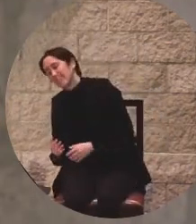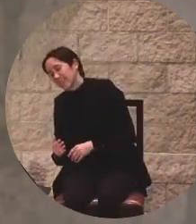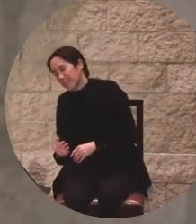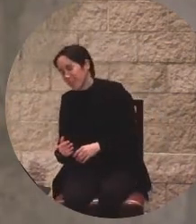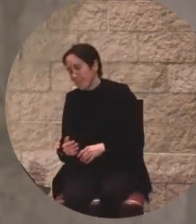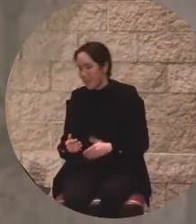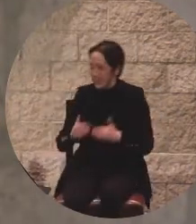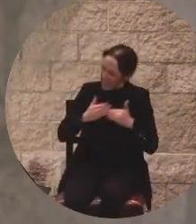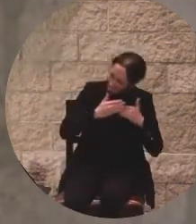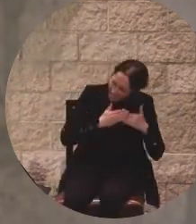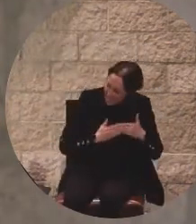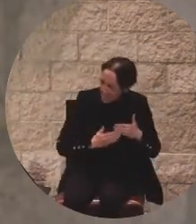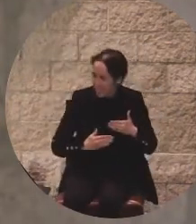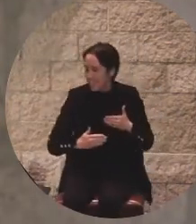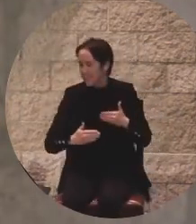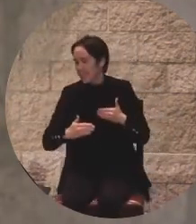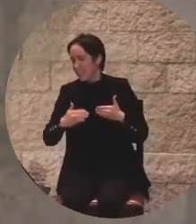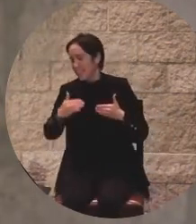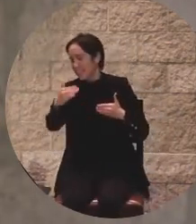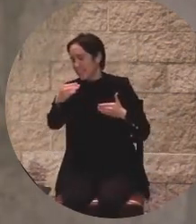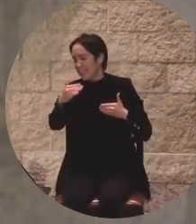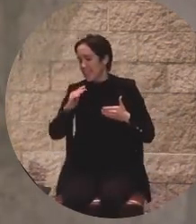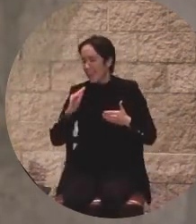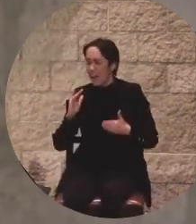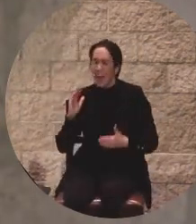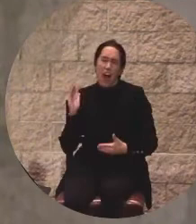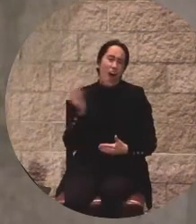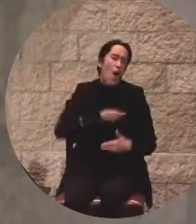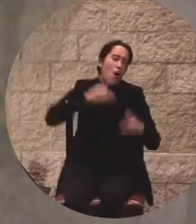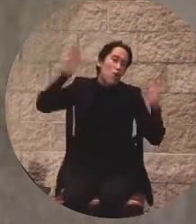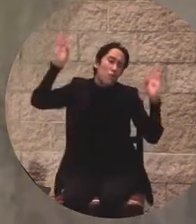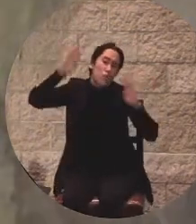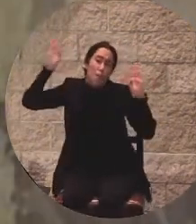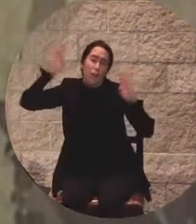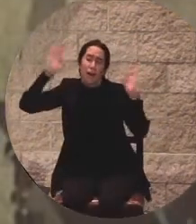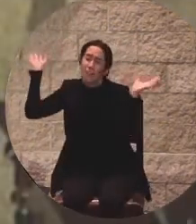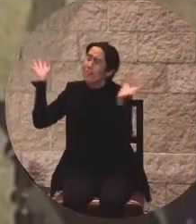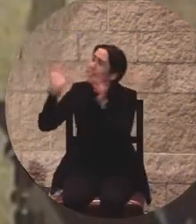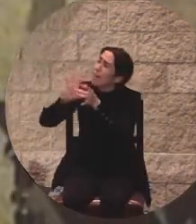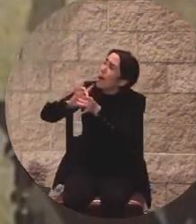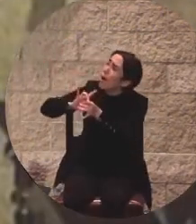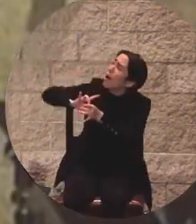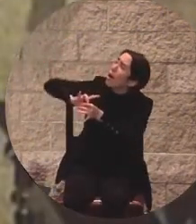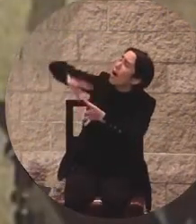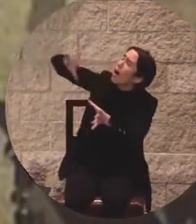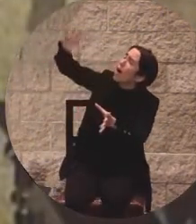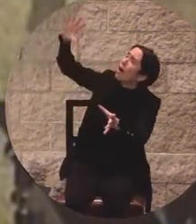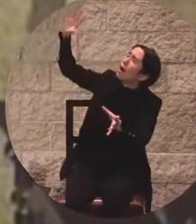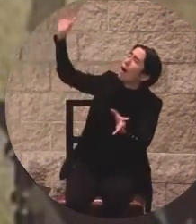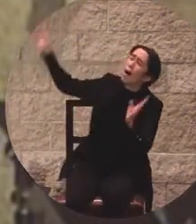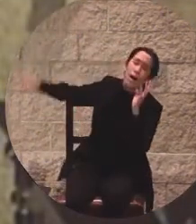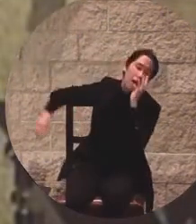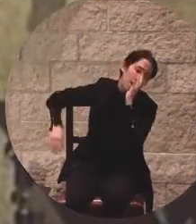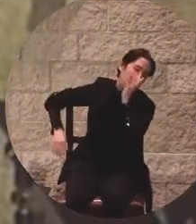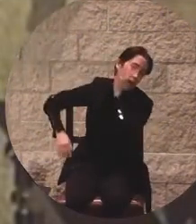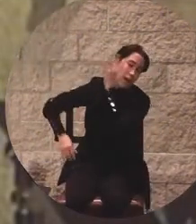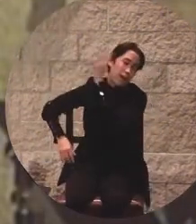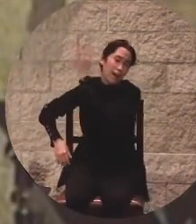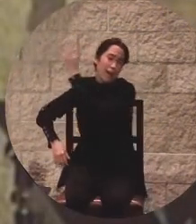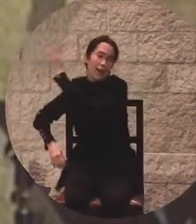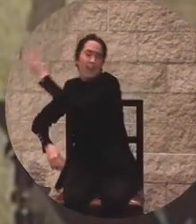gay. From now on, our troubles will be miles